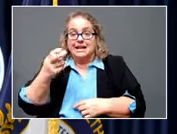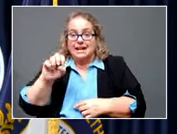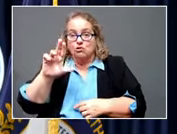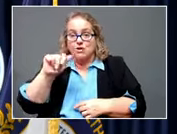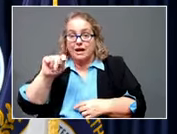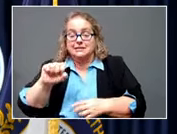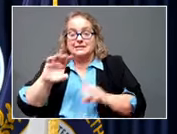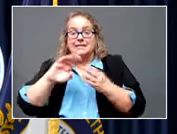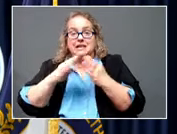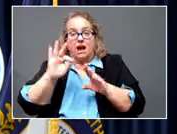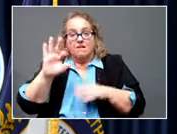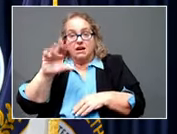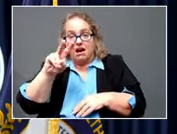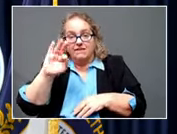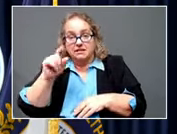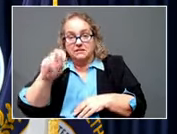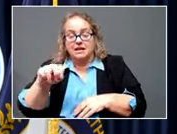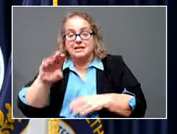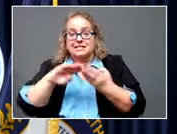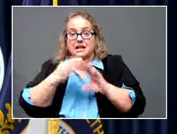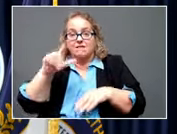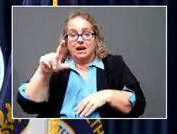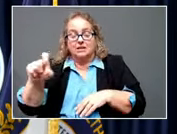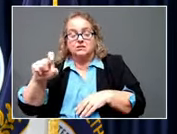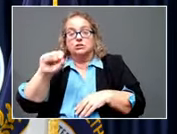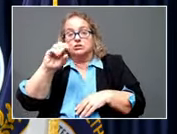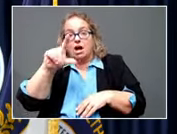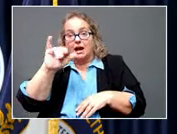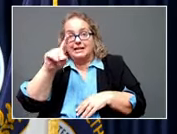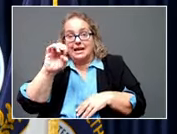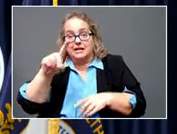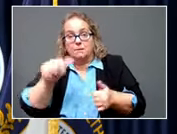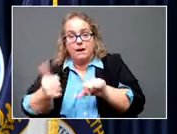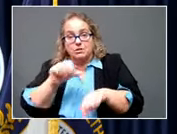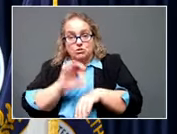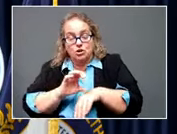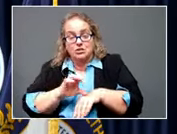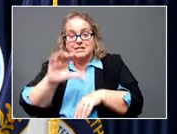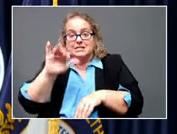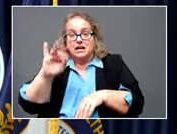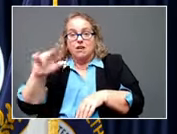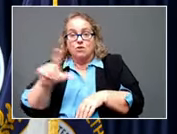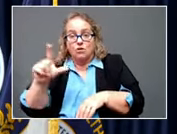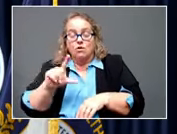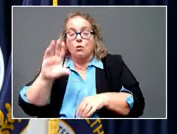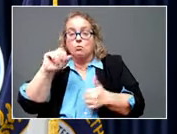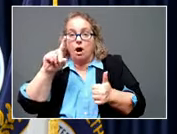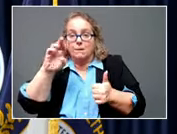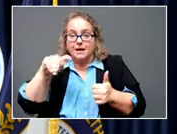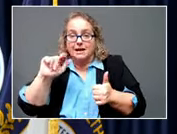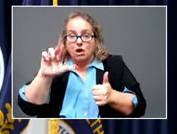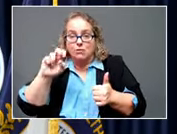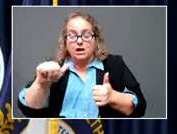of Lexington and Consolidated Baptist Church, the City of Louisville and Broadbent Arena, Kentucky Venues, Hope House, the